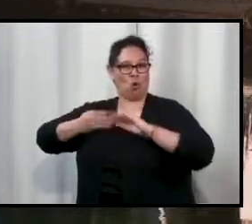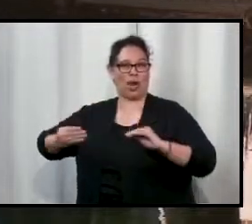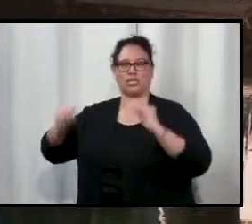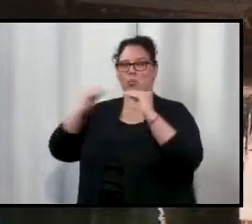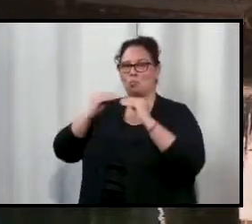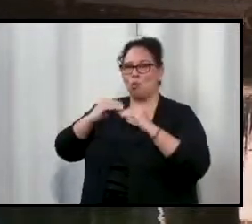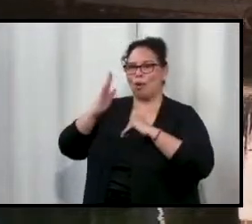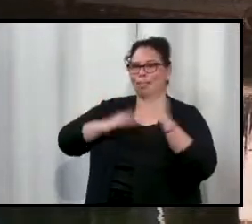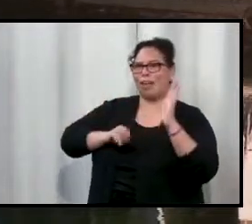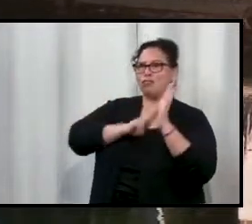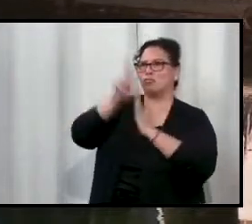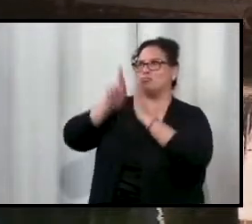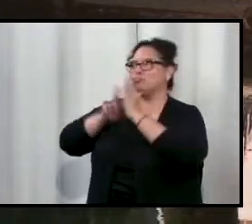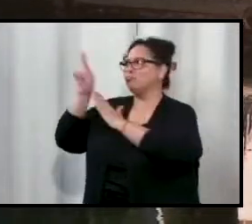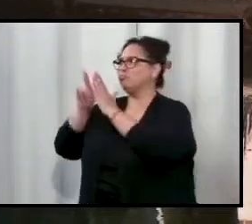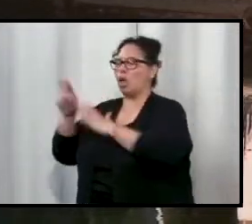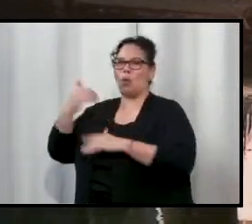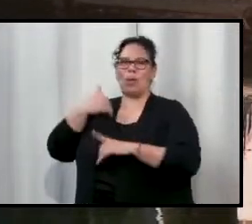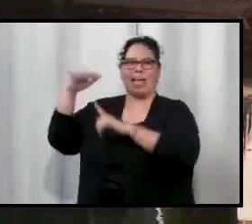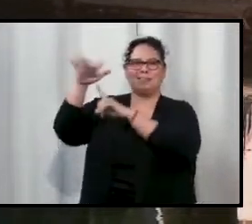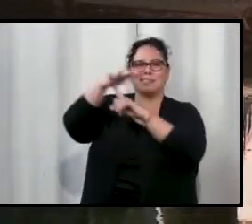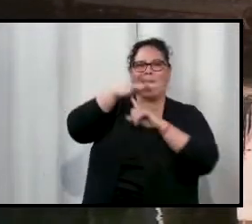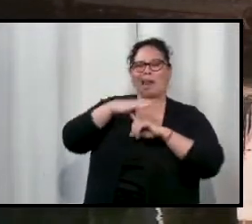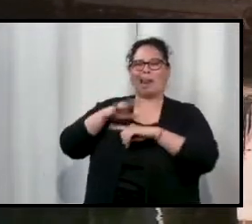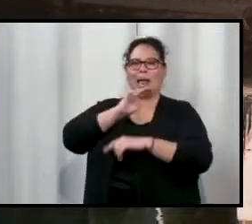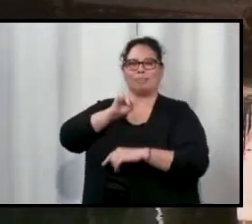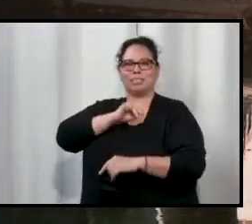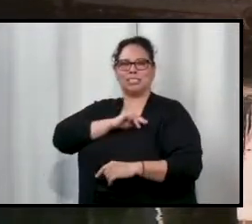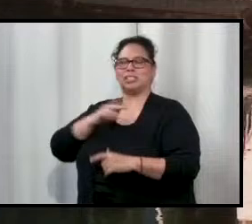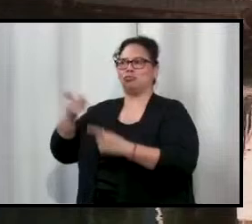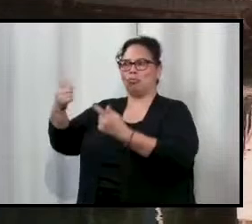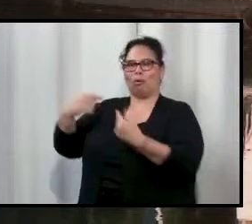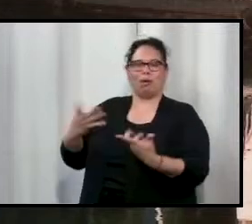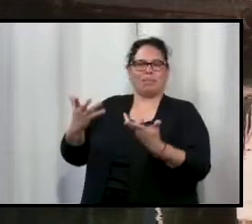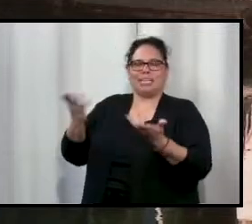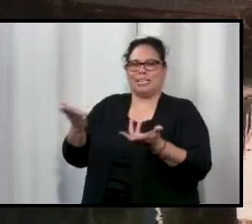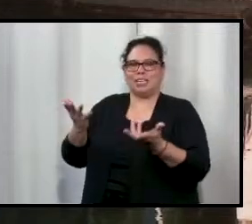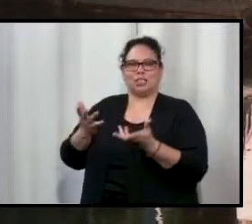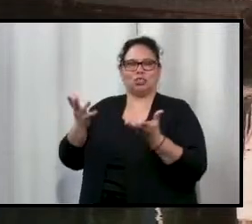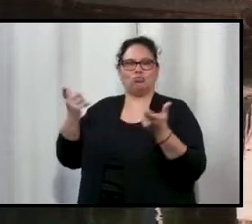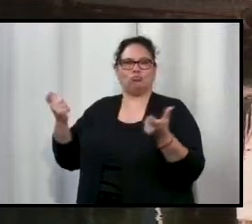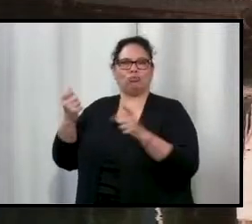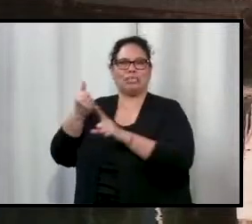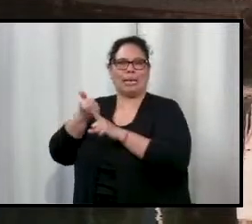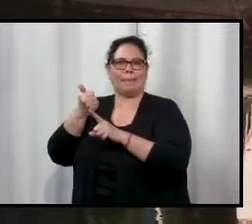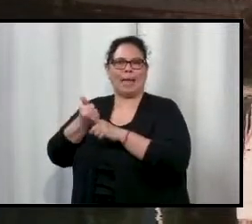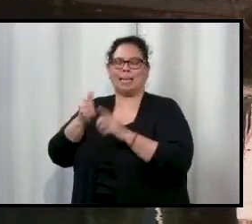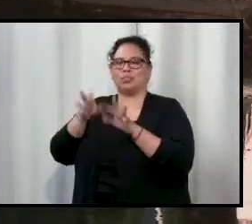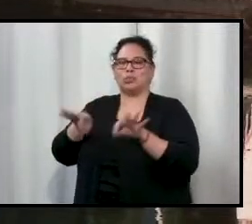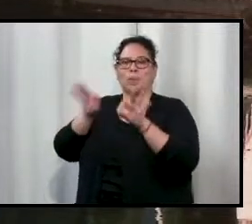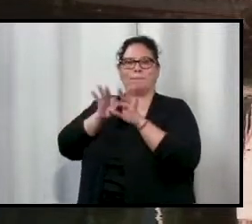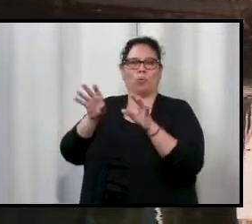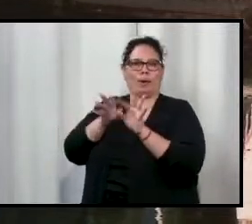launch, that we're building satellite missions, that you can come to Rocket Lab and have a huge impact. That's an important message. And so we want that out there so that